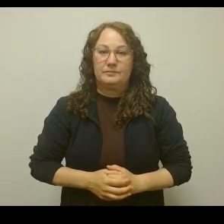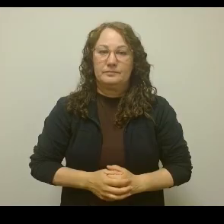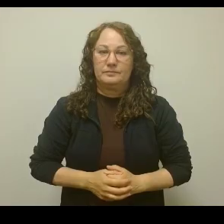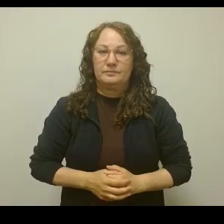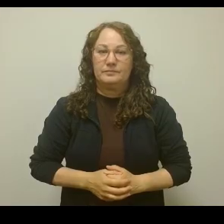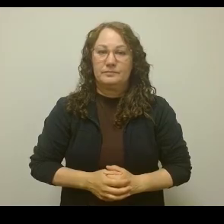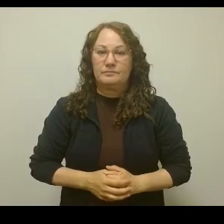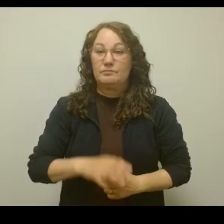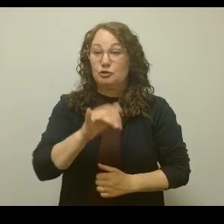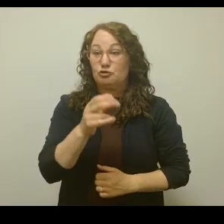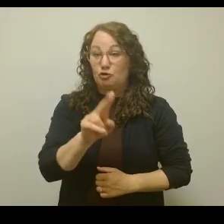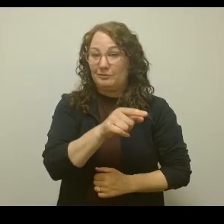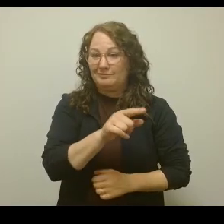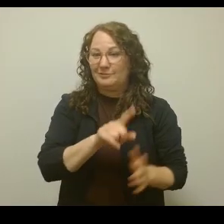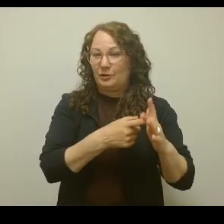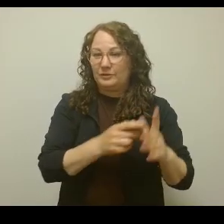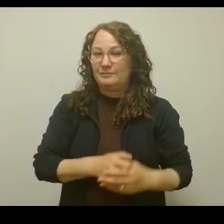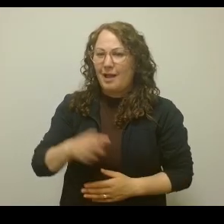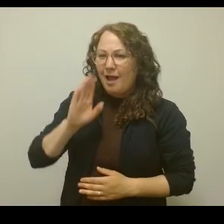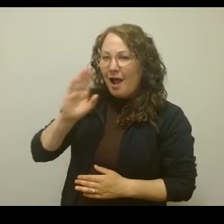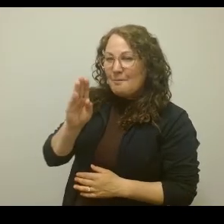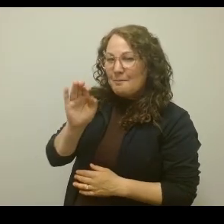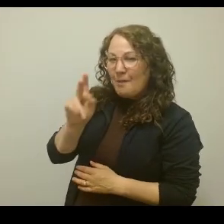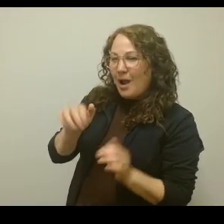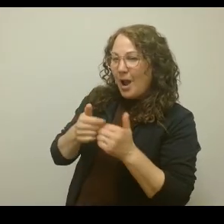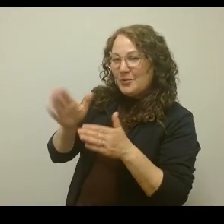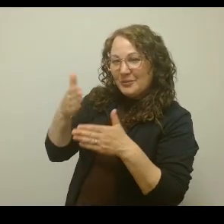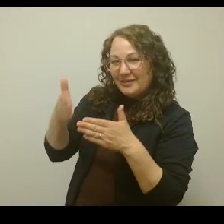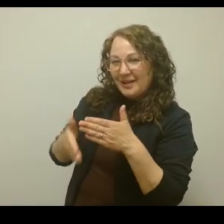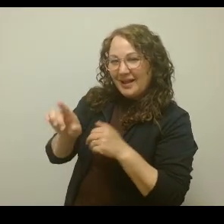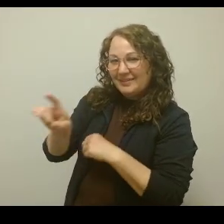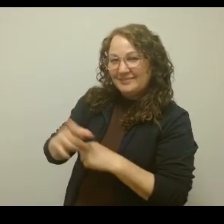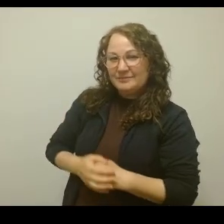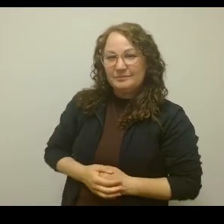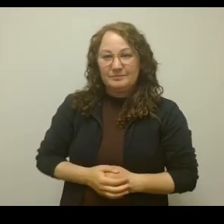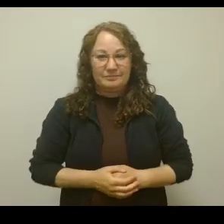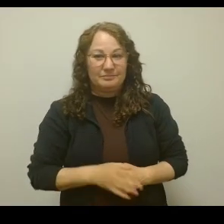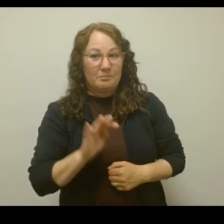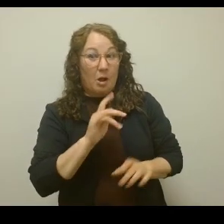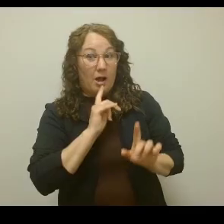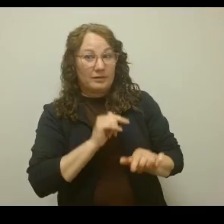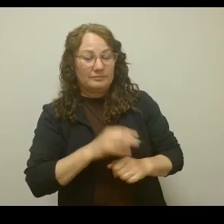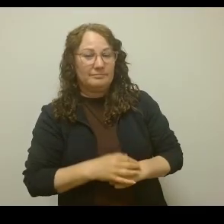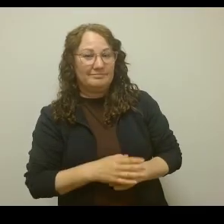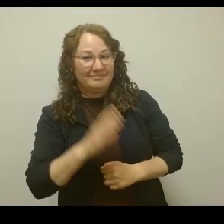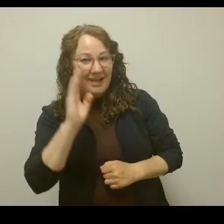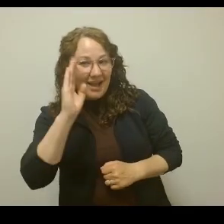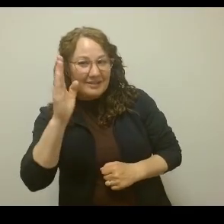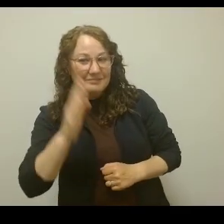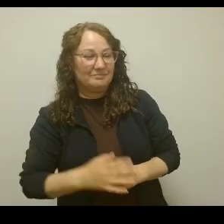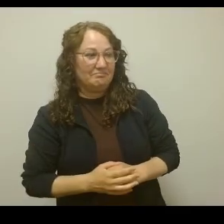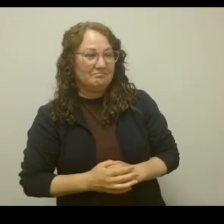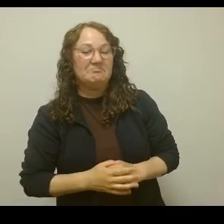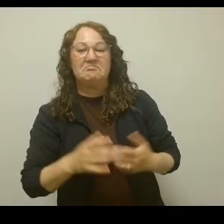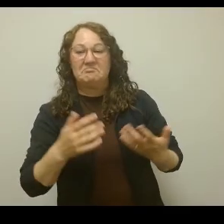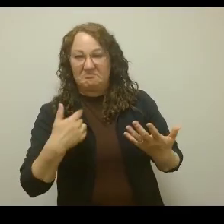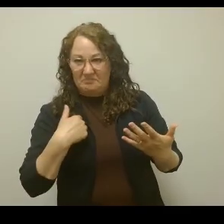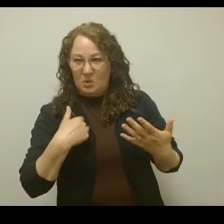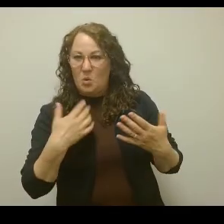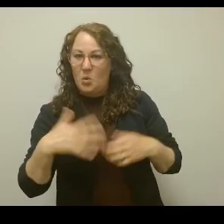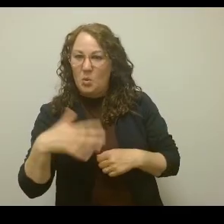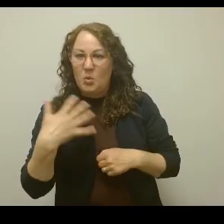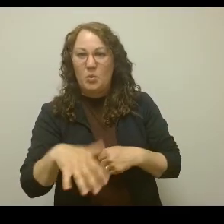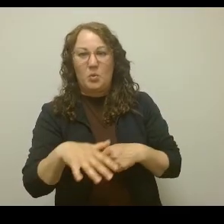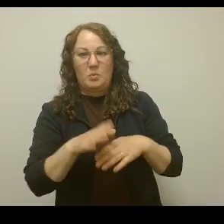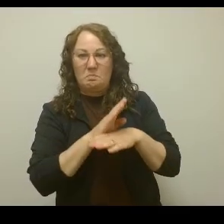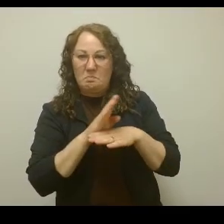So John starts, "Hey Mark, how was your weekend?" And Mark replies, "Hi, I had a very productive